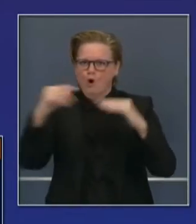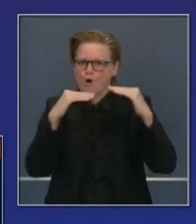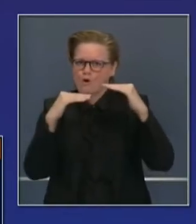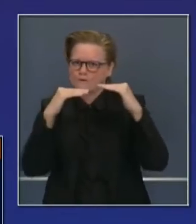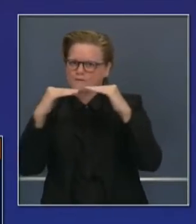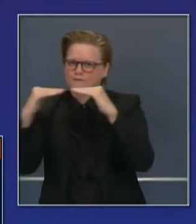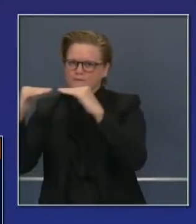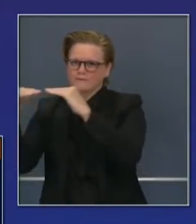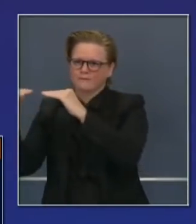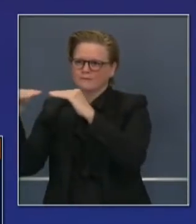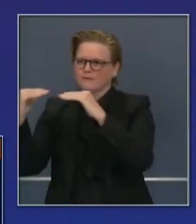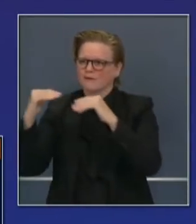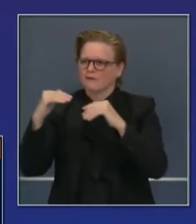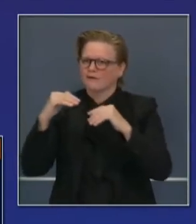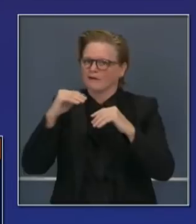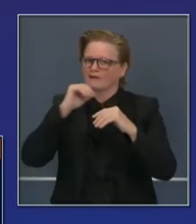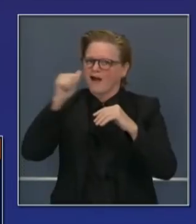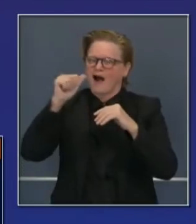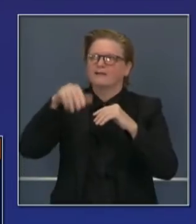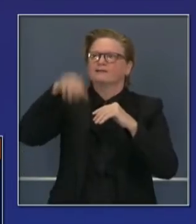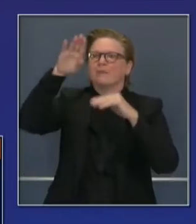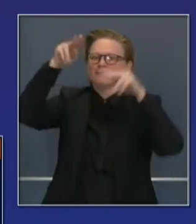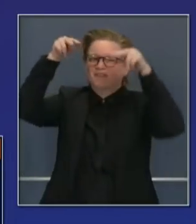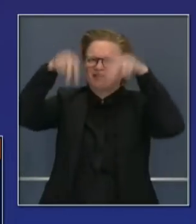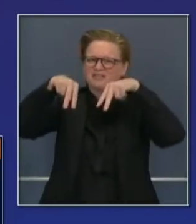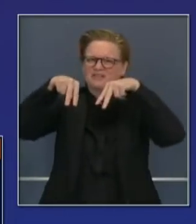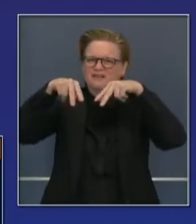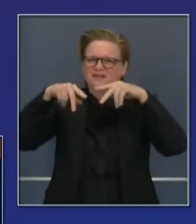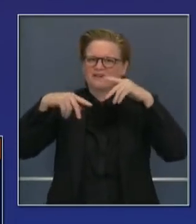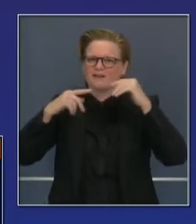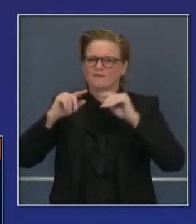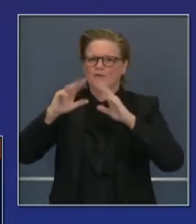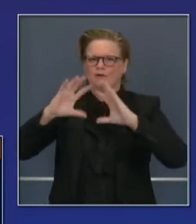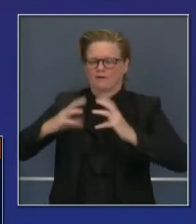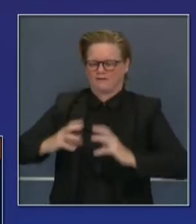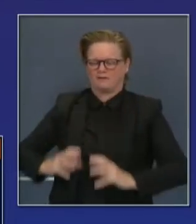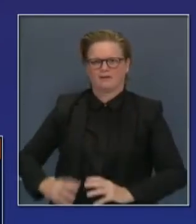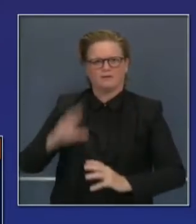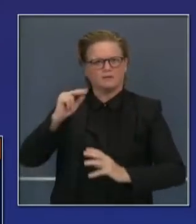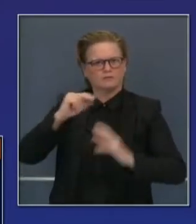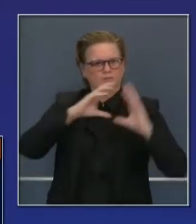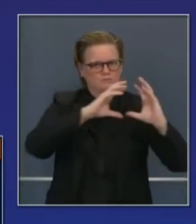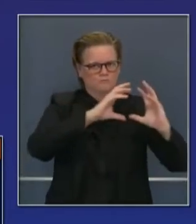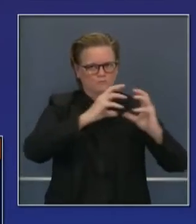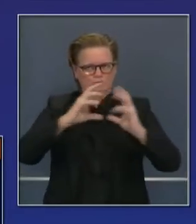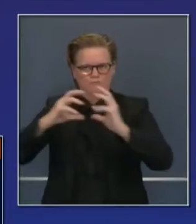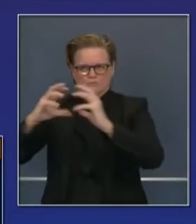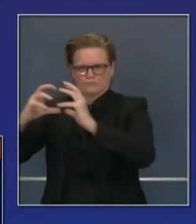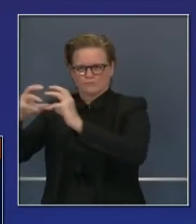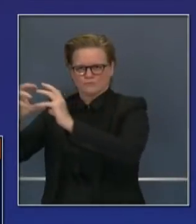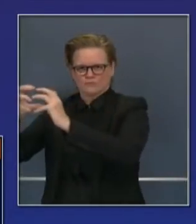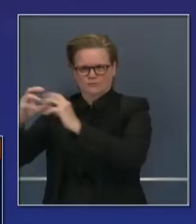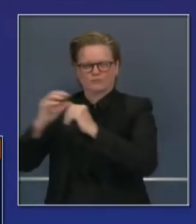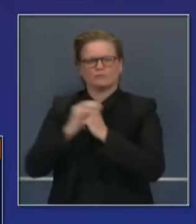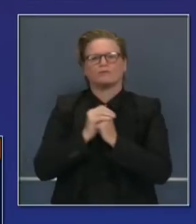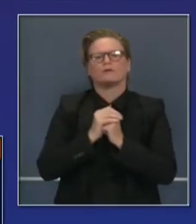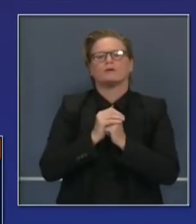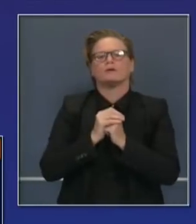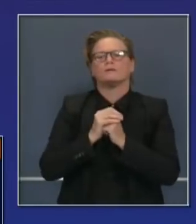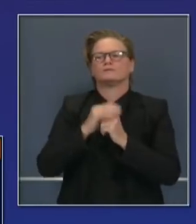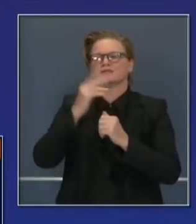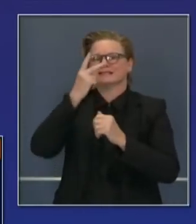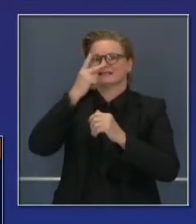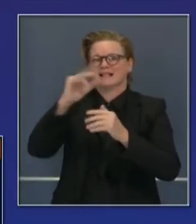nuances and looking at these sub-prioritizations in terms of the priorities. Here are the 6 regions, and here are the number